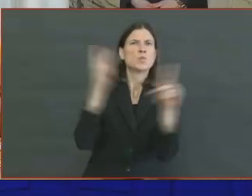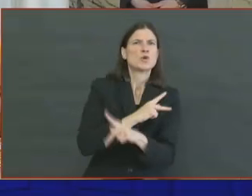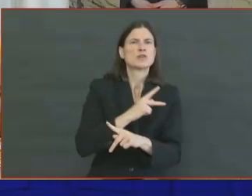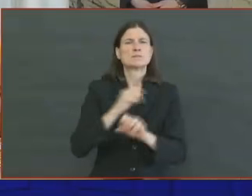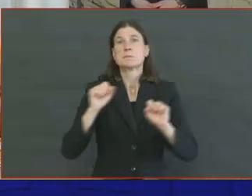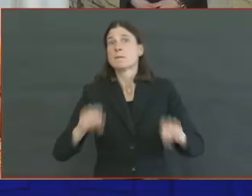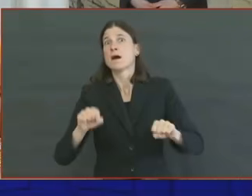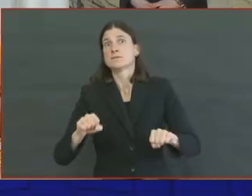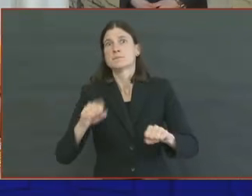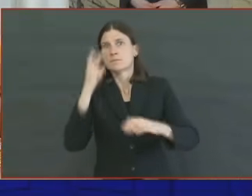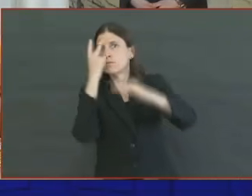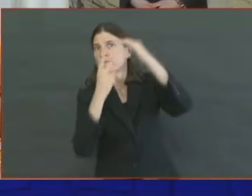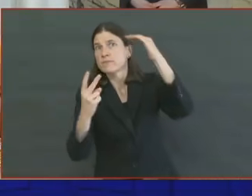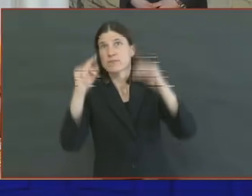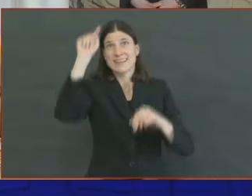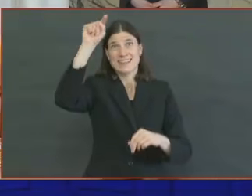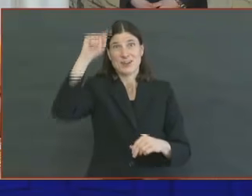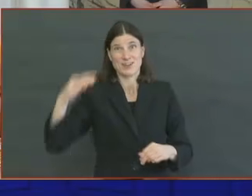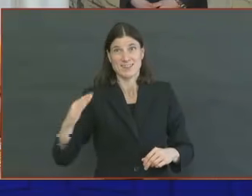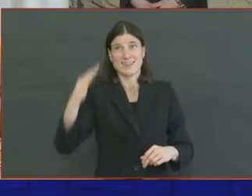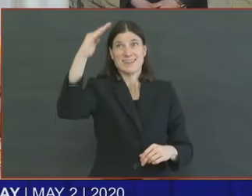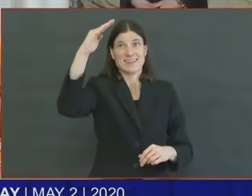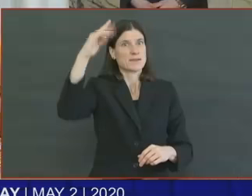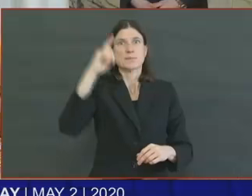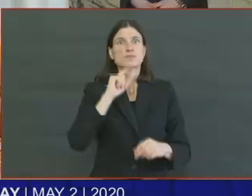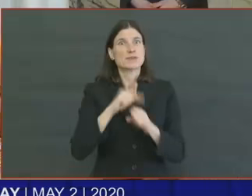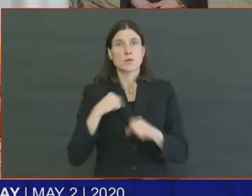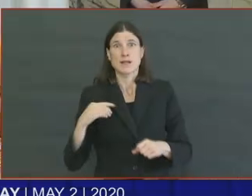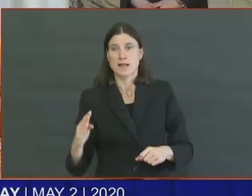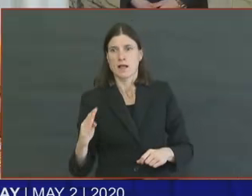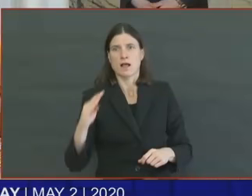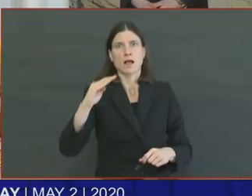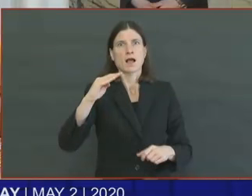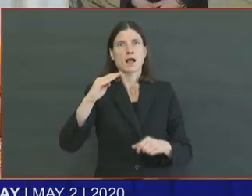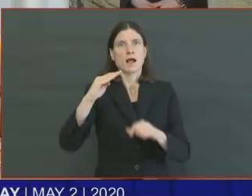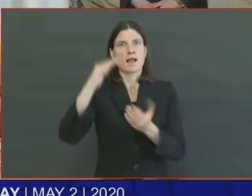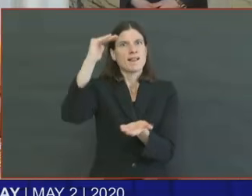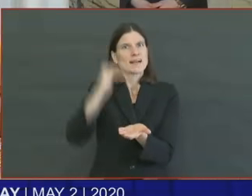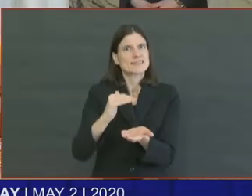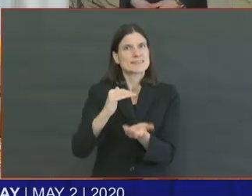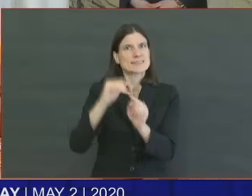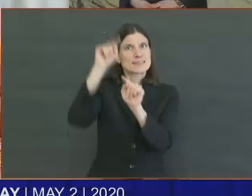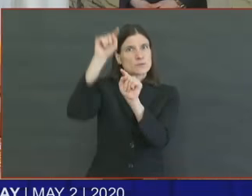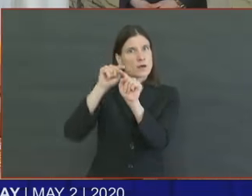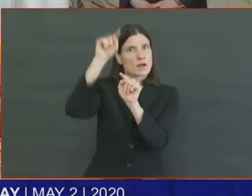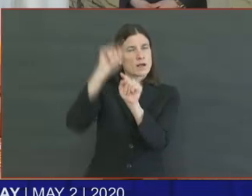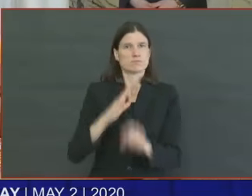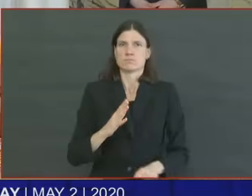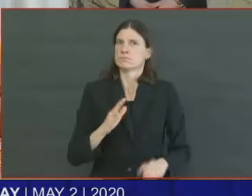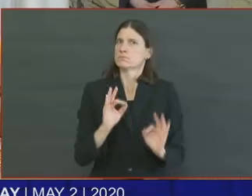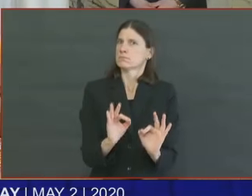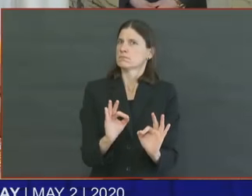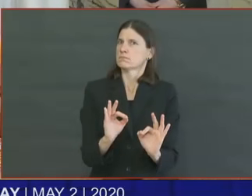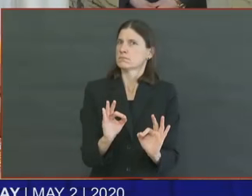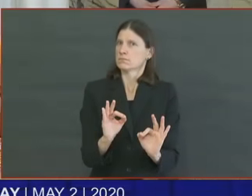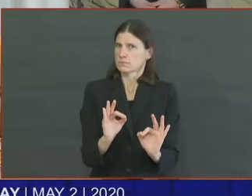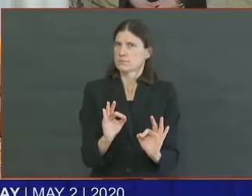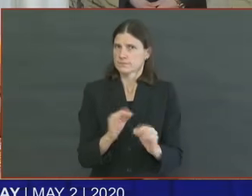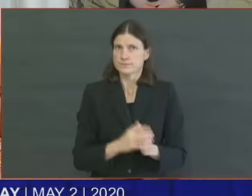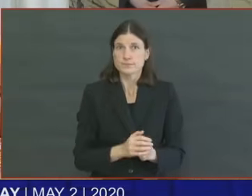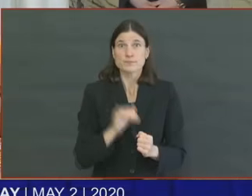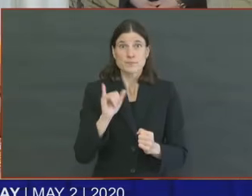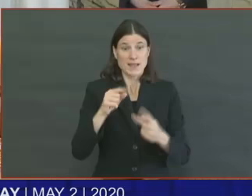happened. So that brings me to our second use of models. And we use them to try to figure